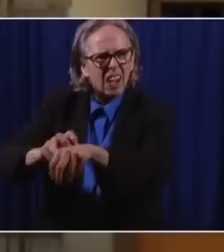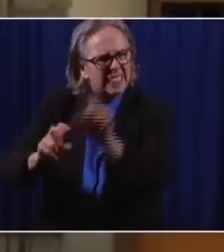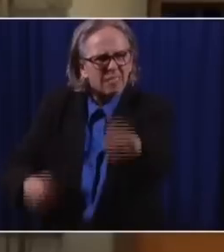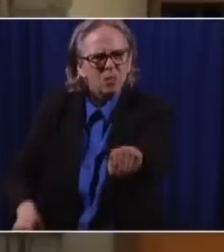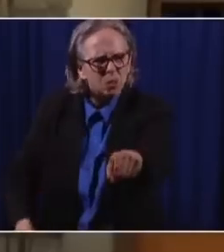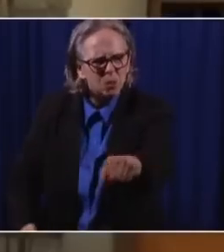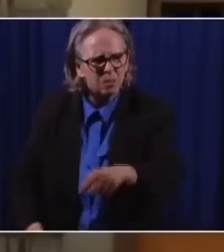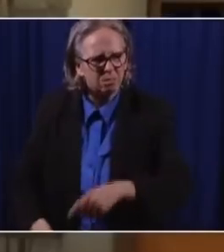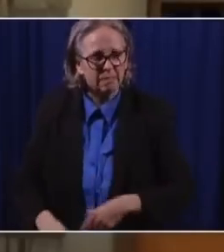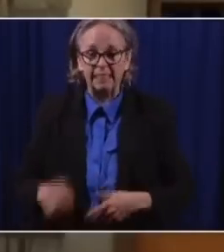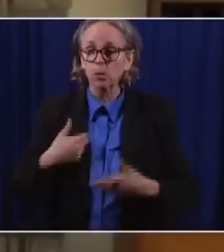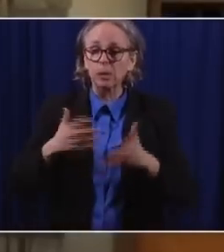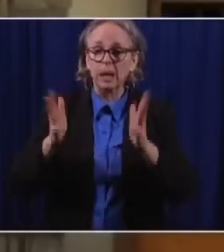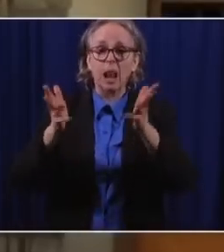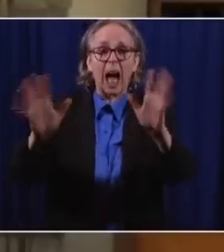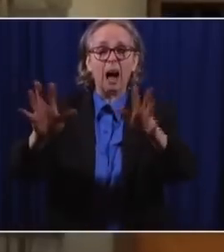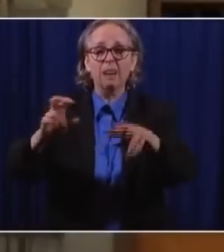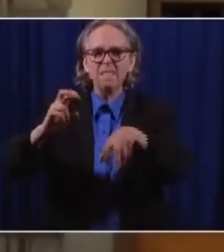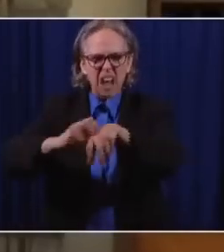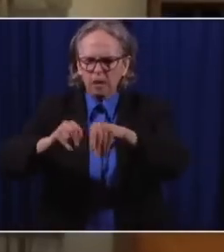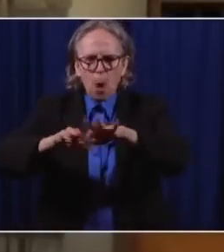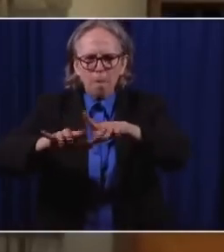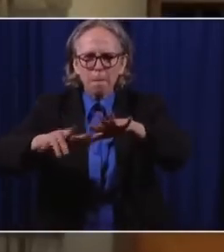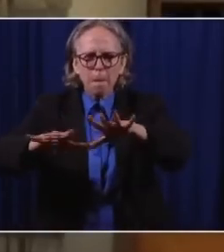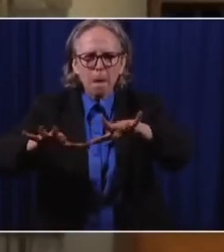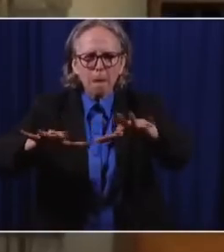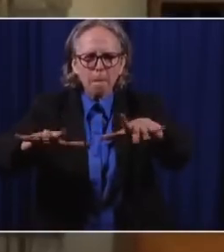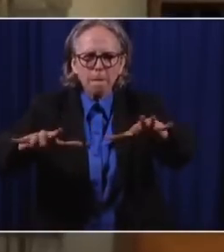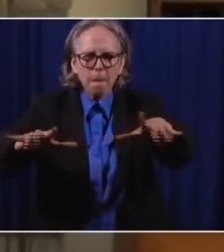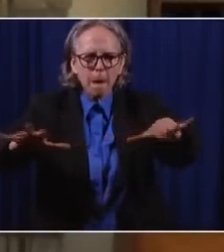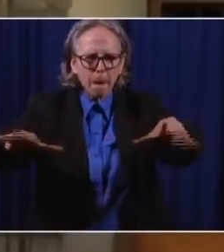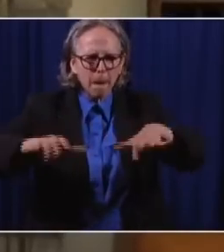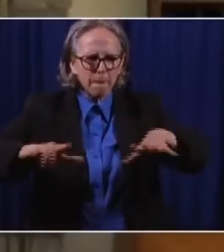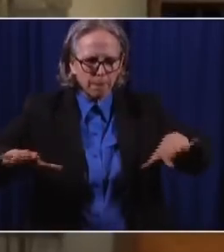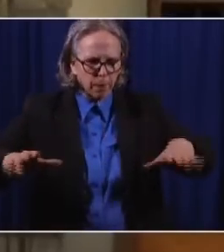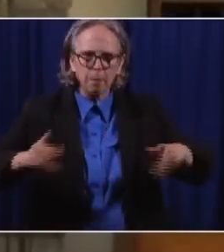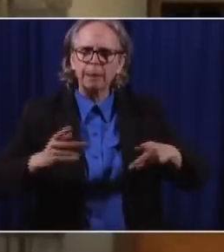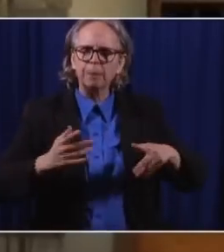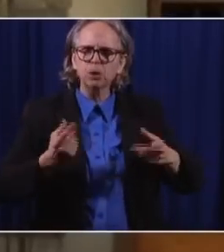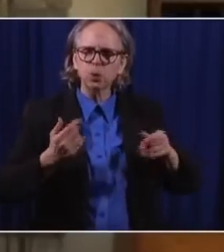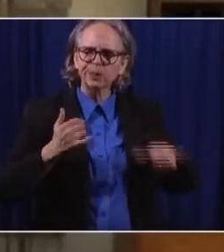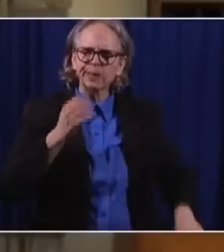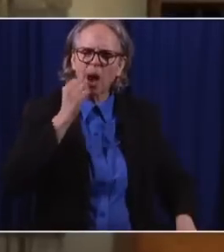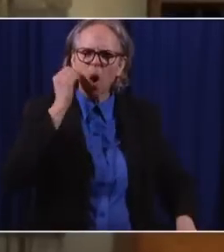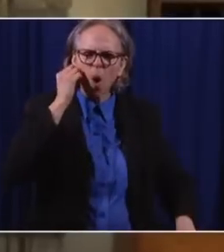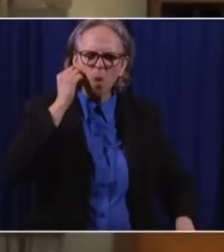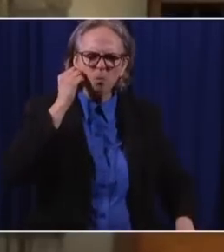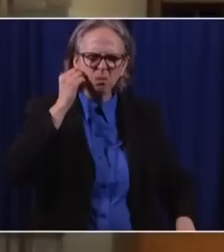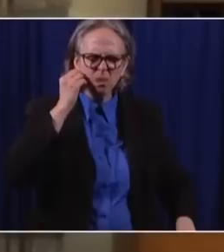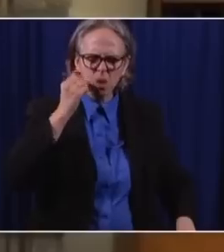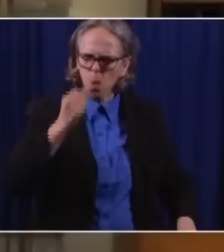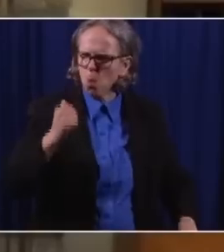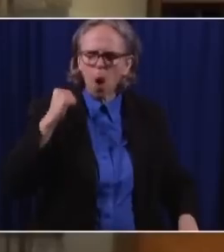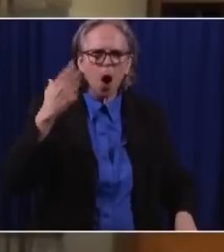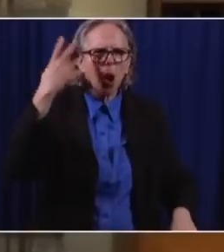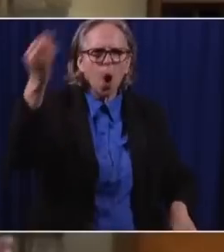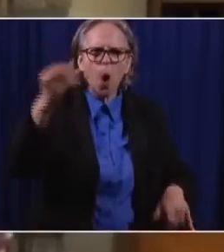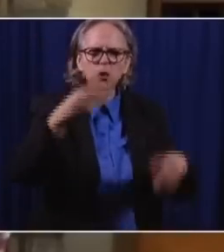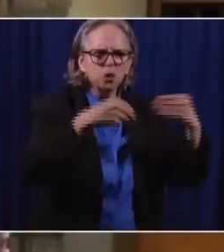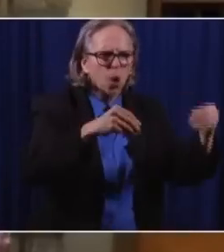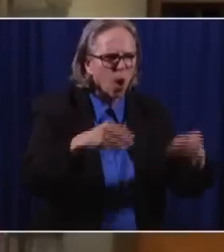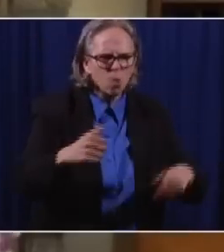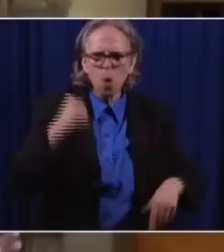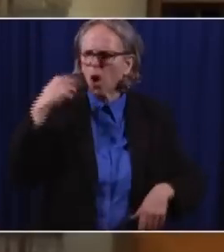in their ability to go out. They'll lose confidence in ability to go to stores, to get groceries,